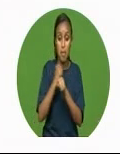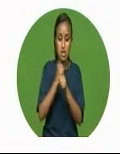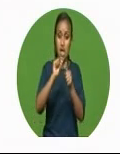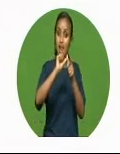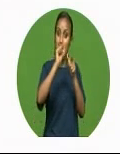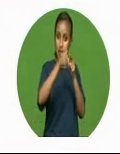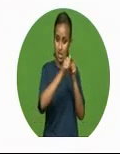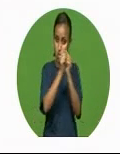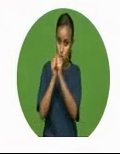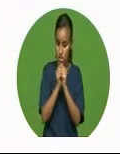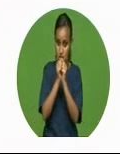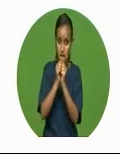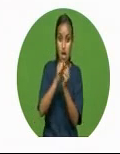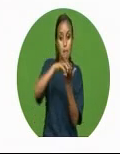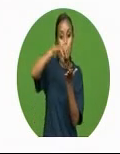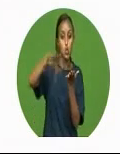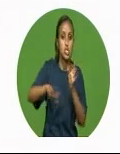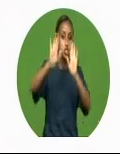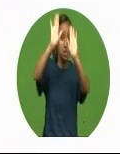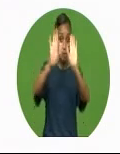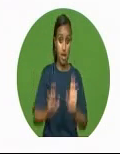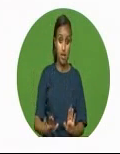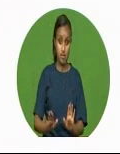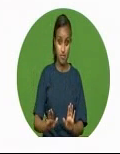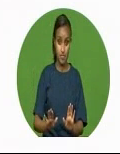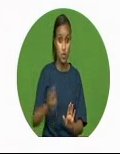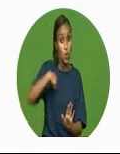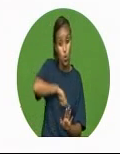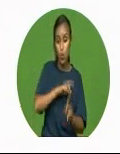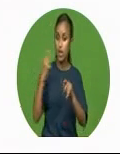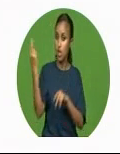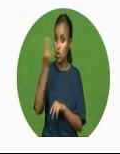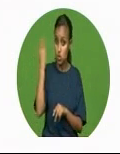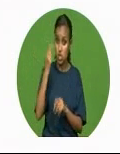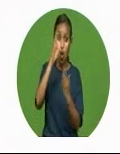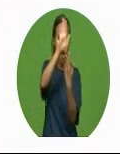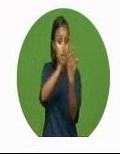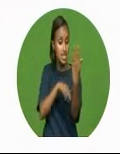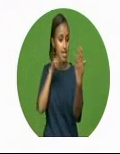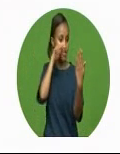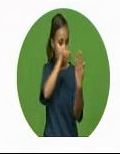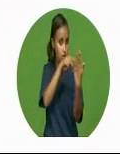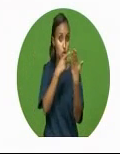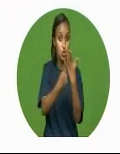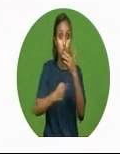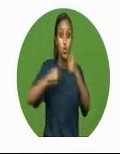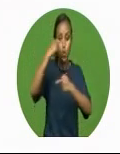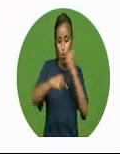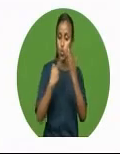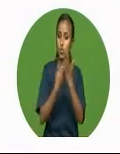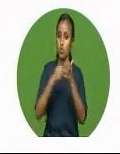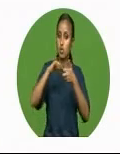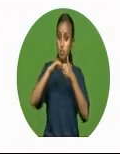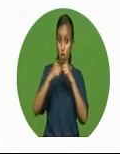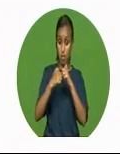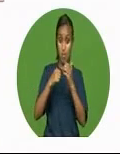an angle with the projection planes. We use auxiliary views to go around